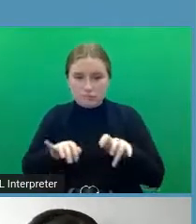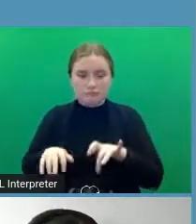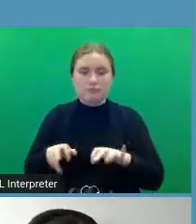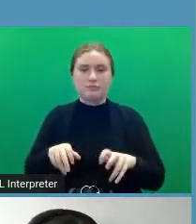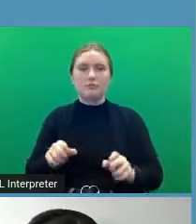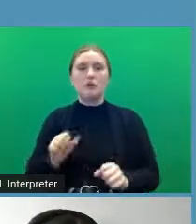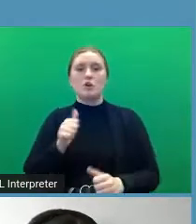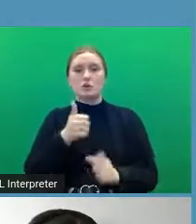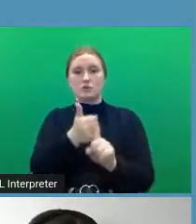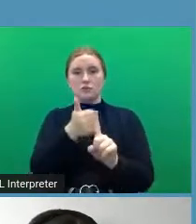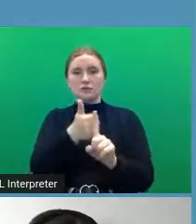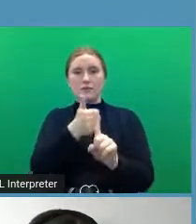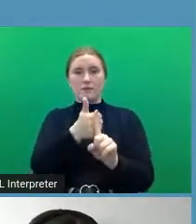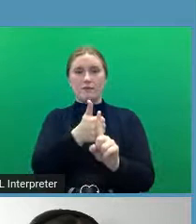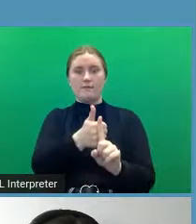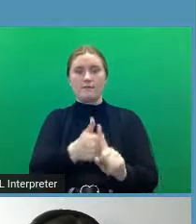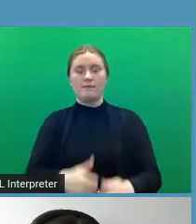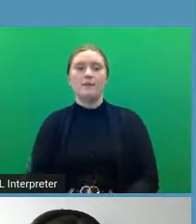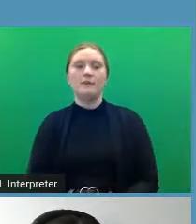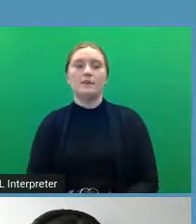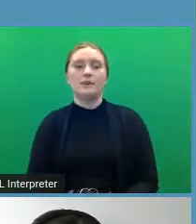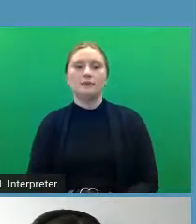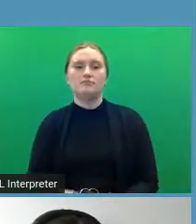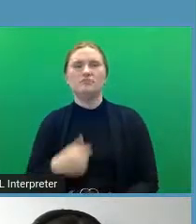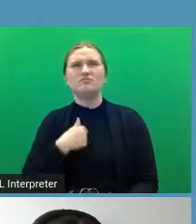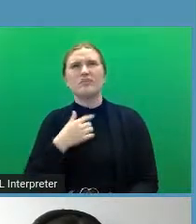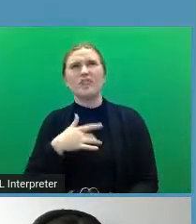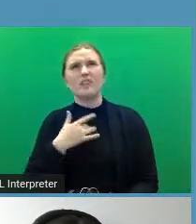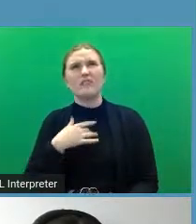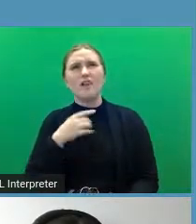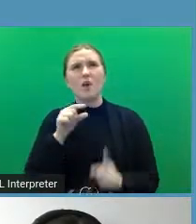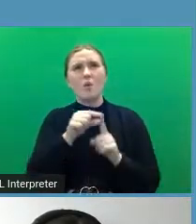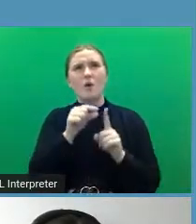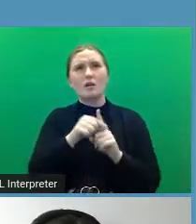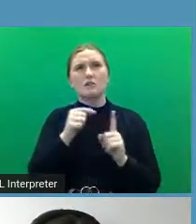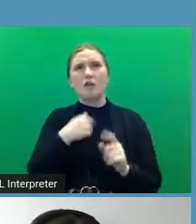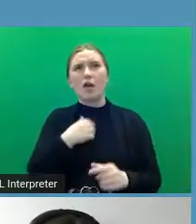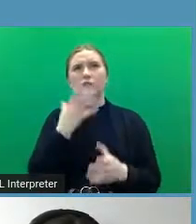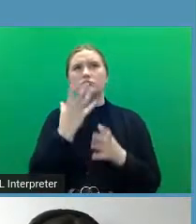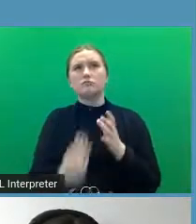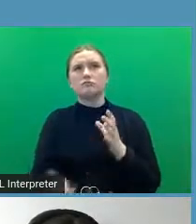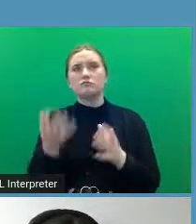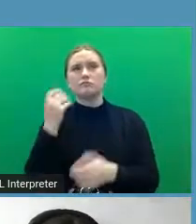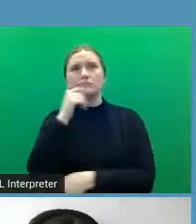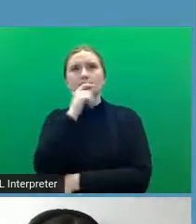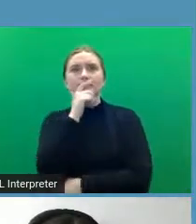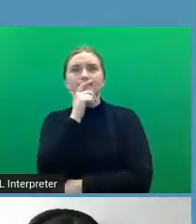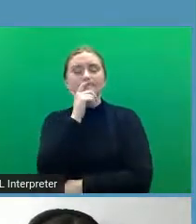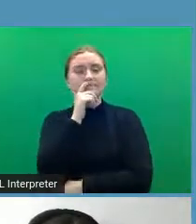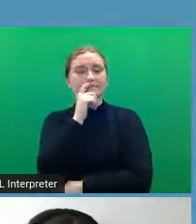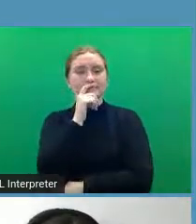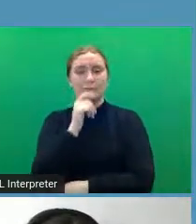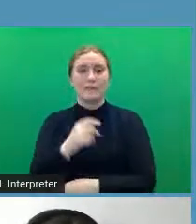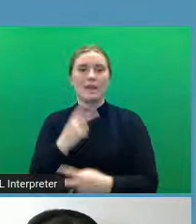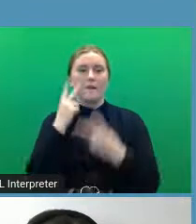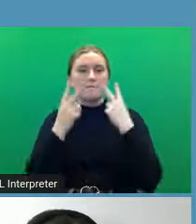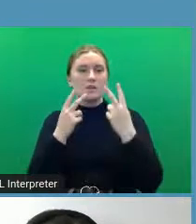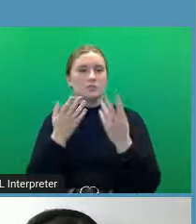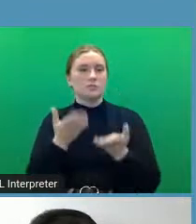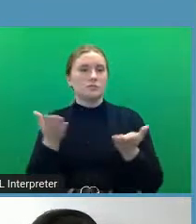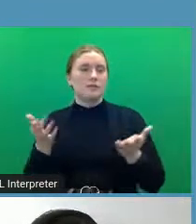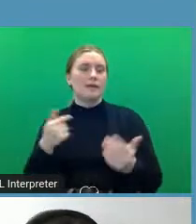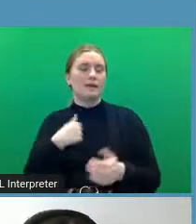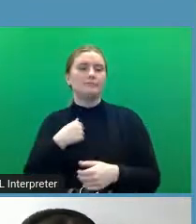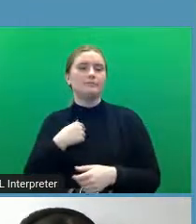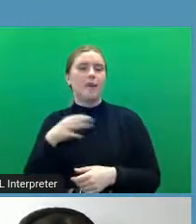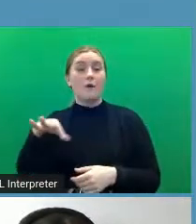and visual. I feel like a word dropped there. It's visual something. I will find it and fix it before I